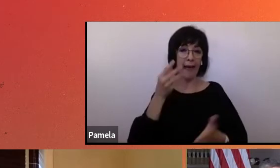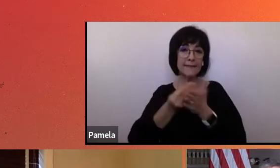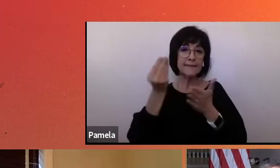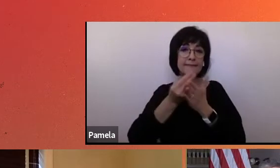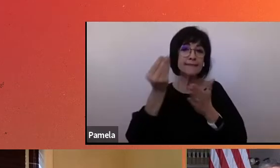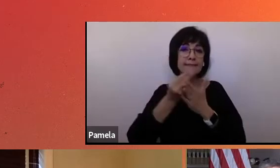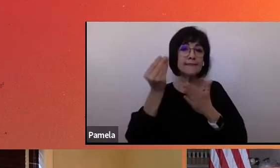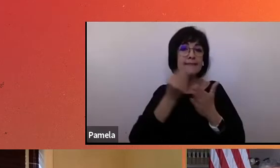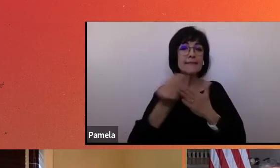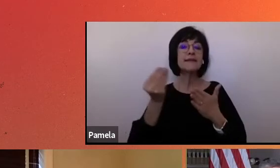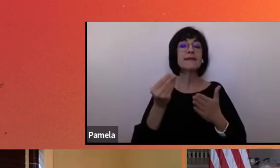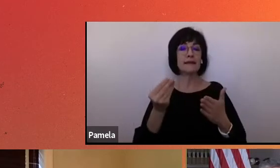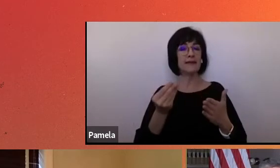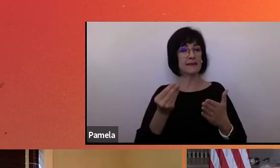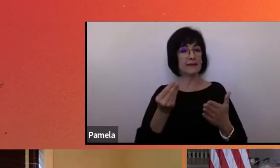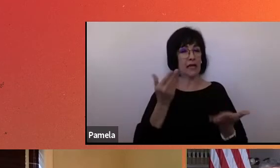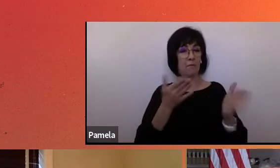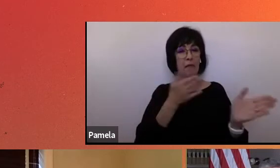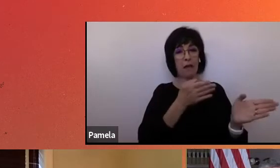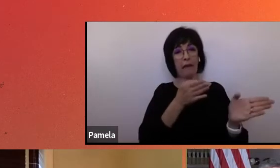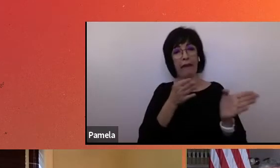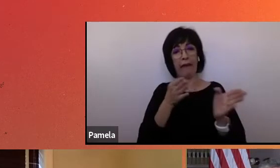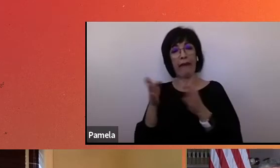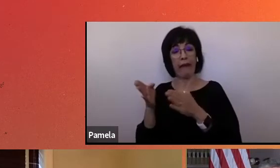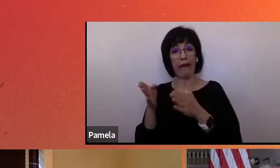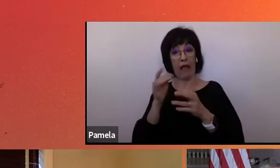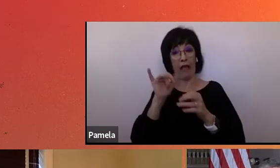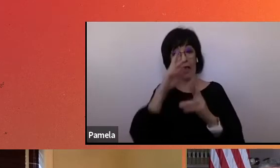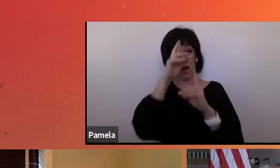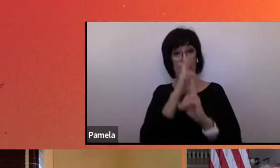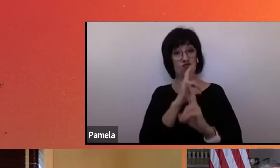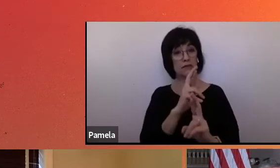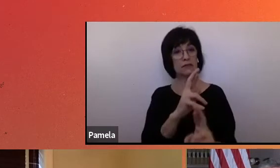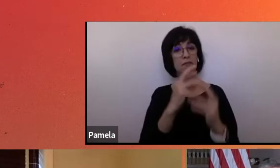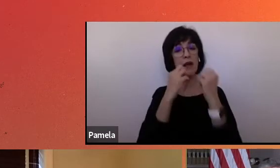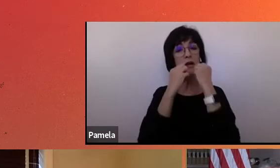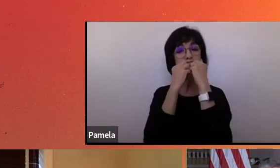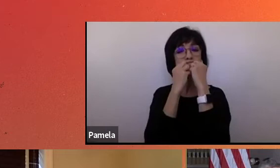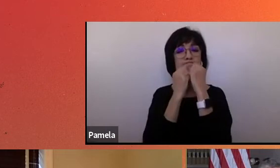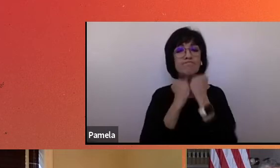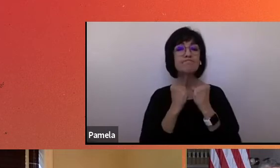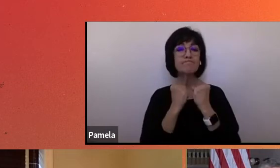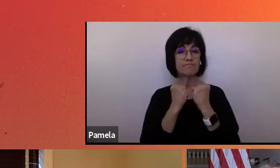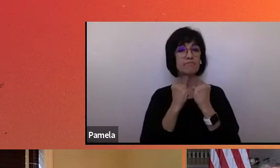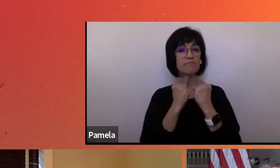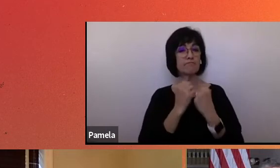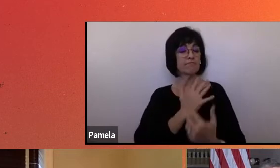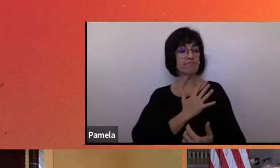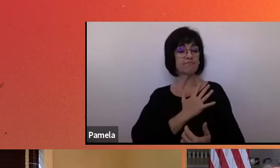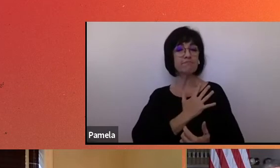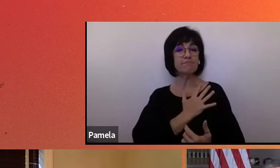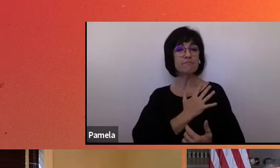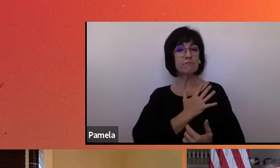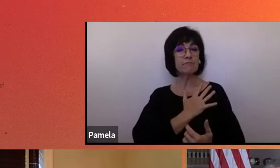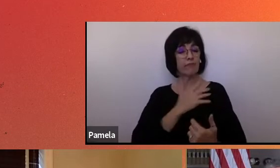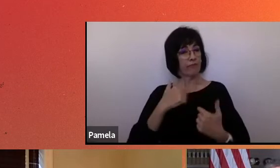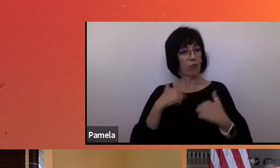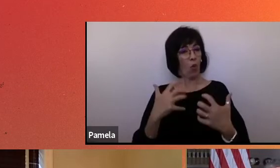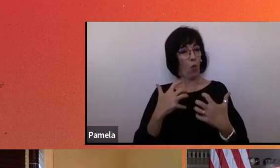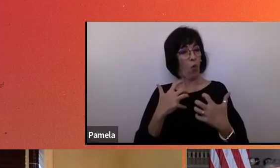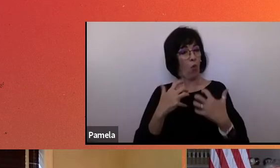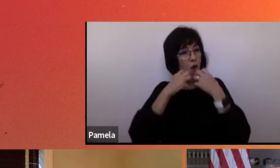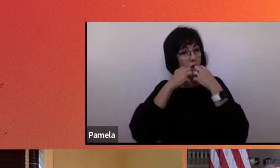and morph into something else? So I think that if that is the case, that people really try to hold it to the tenets of the way that we see it, the way it's